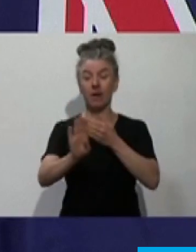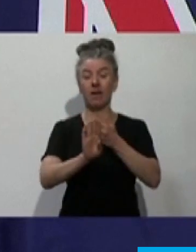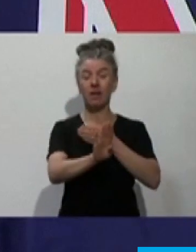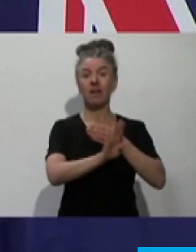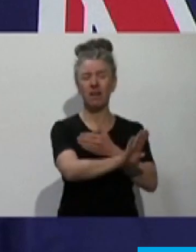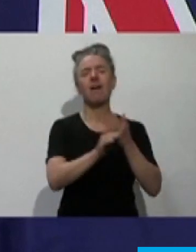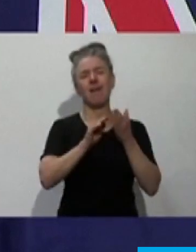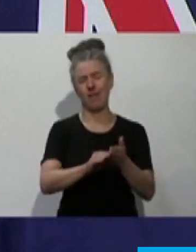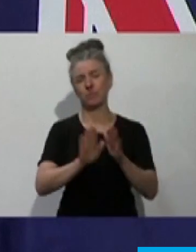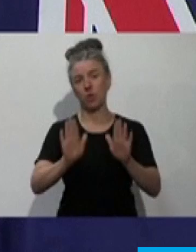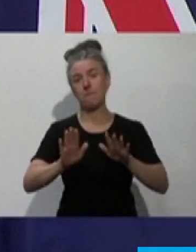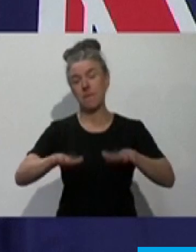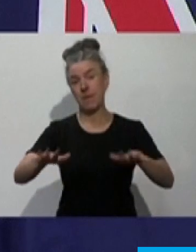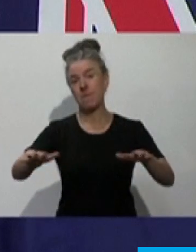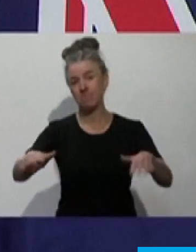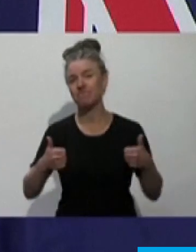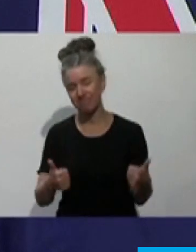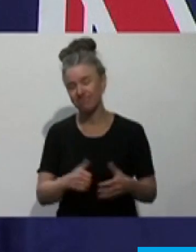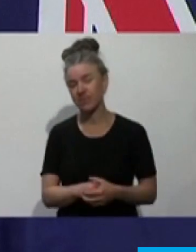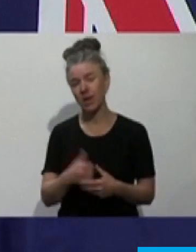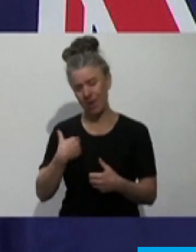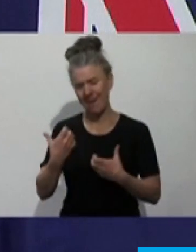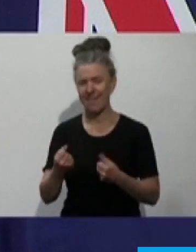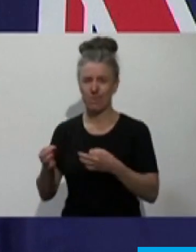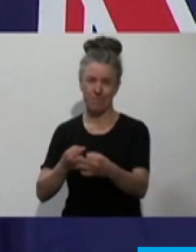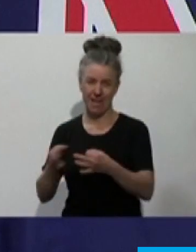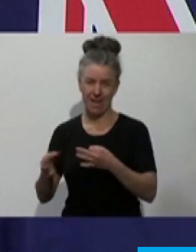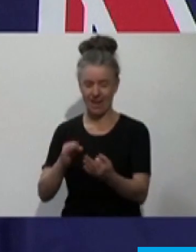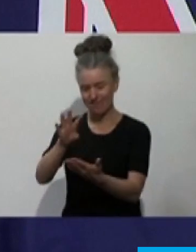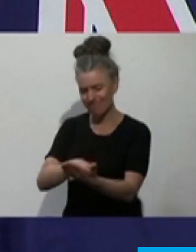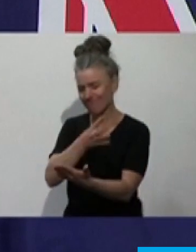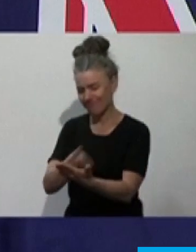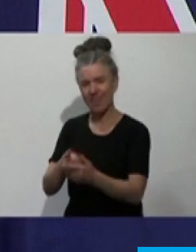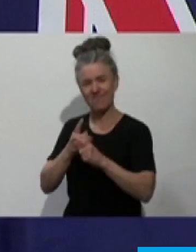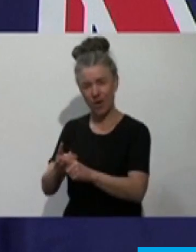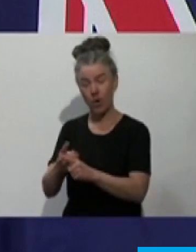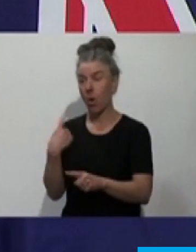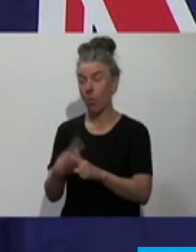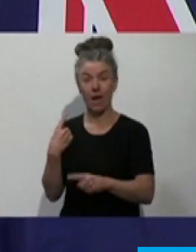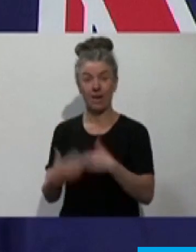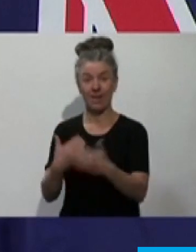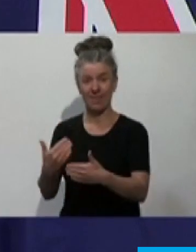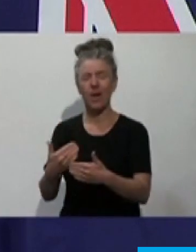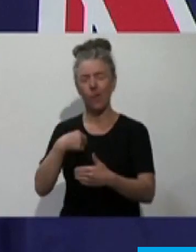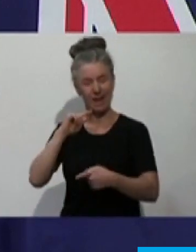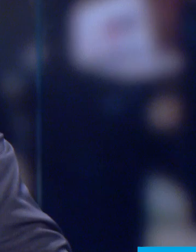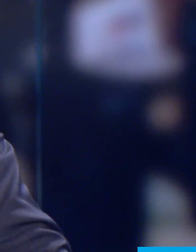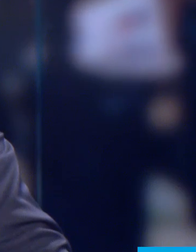helps stop the spread. We have a plan, we have acted quickly, and now we'll continue to roll out that plan.